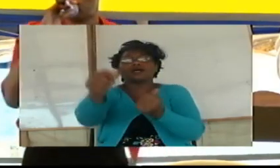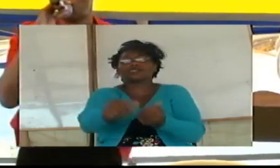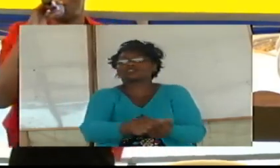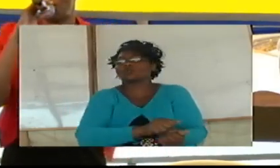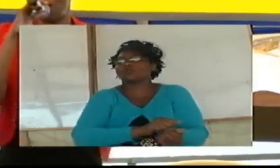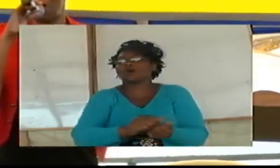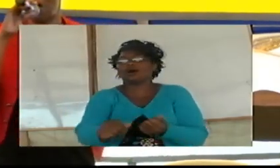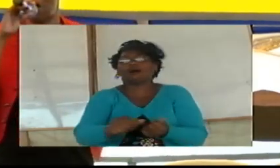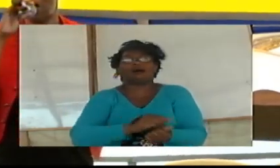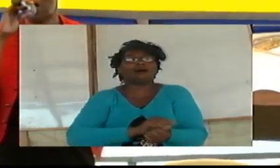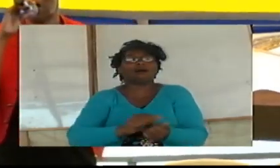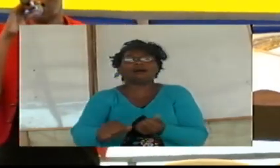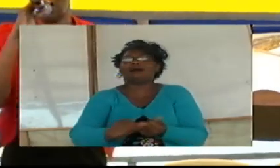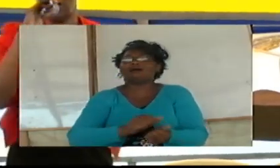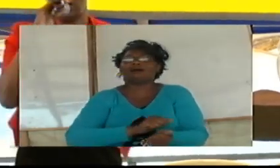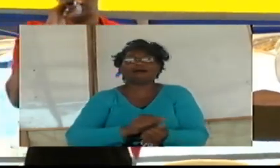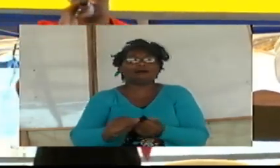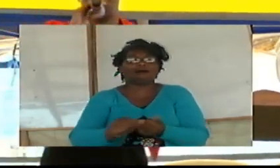Jesus